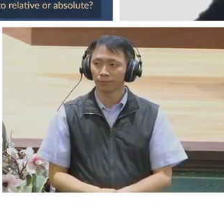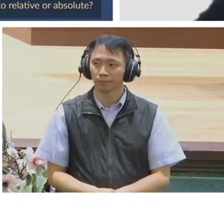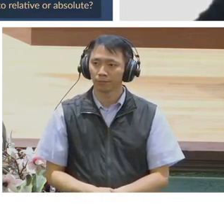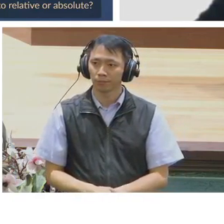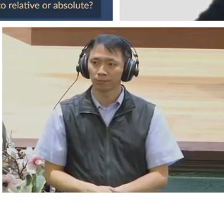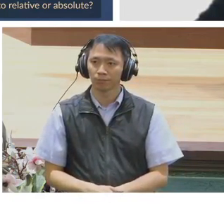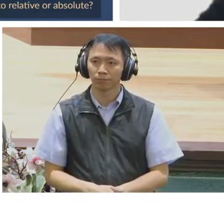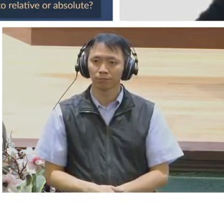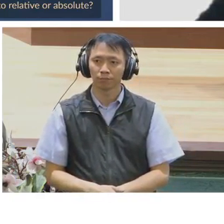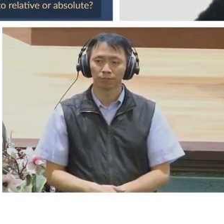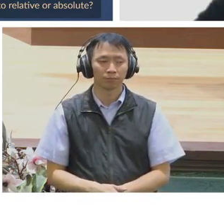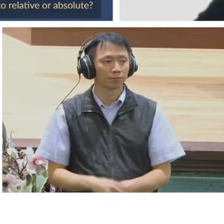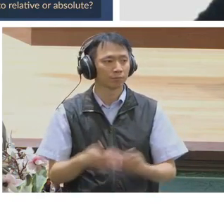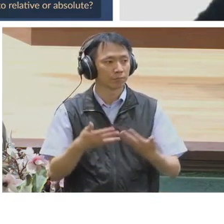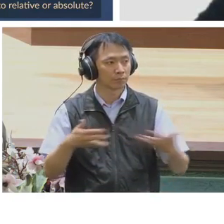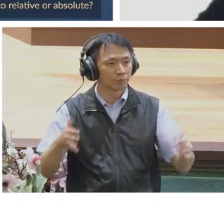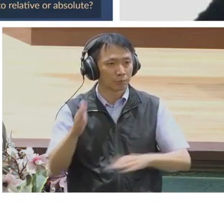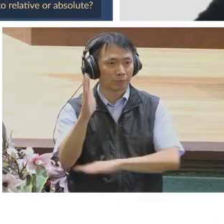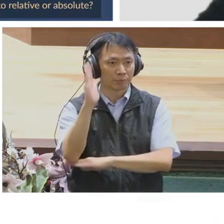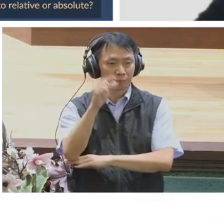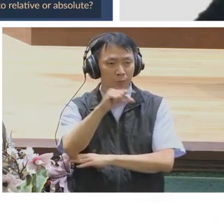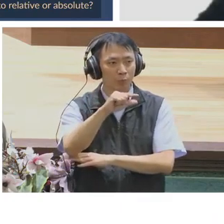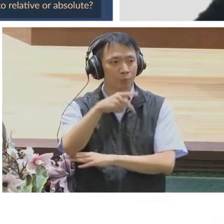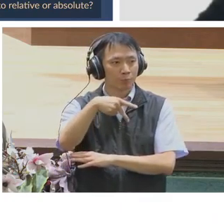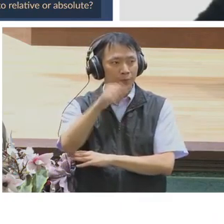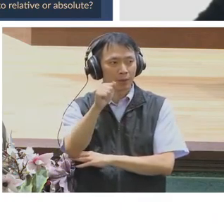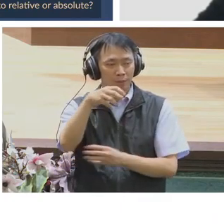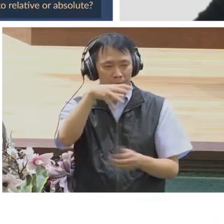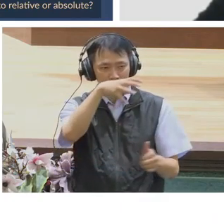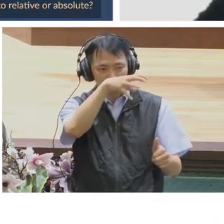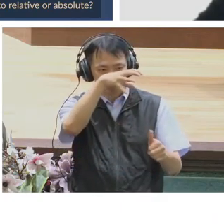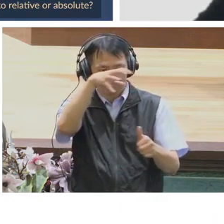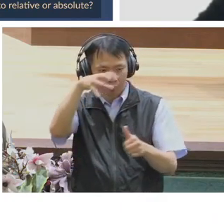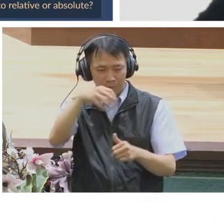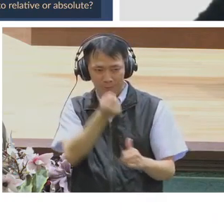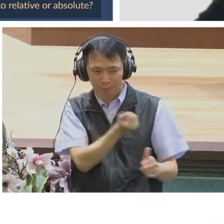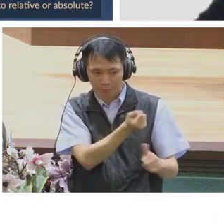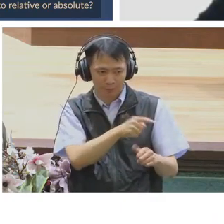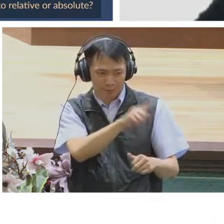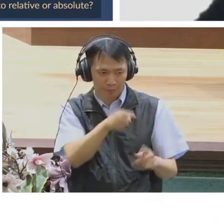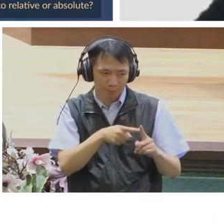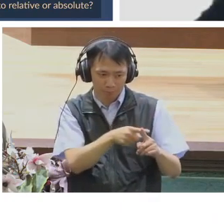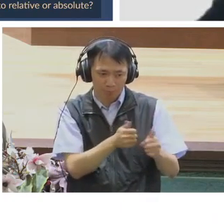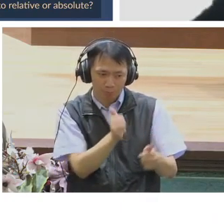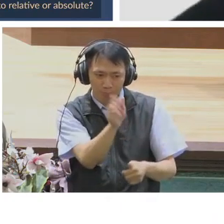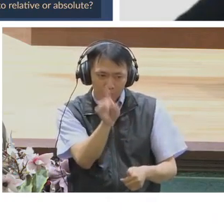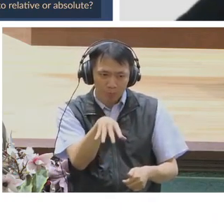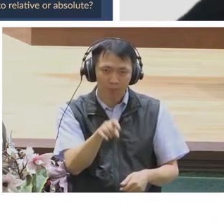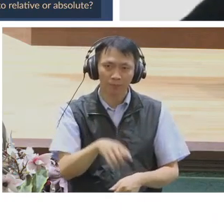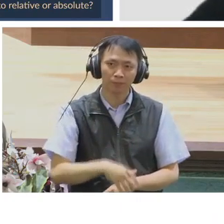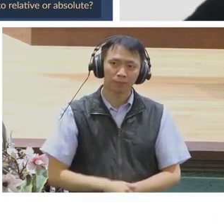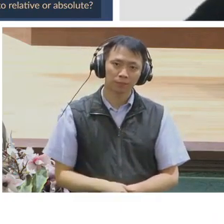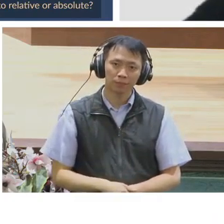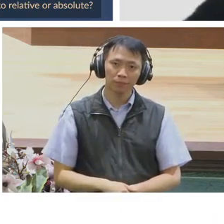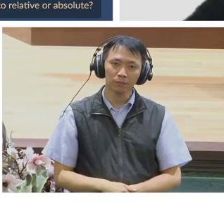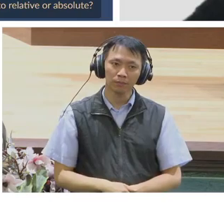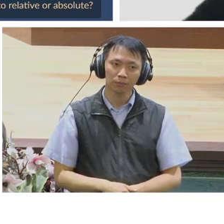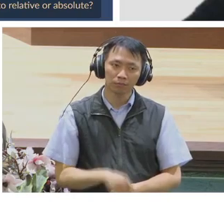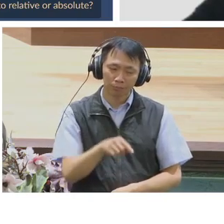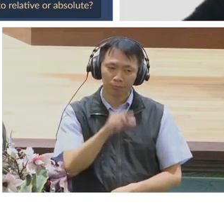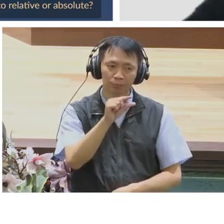or restrict citizen movements have a better handle in the pandemic. Does end justify the means? This is a difficult one,